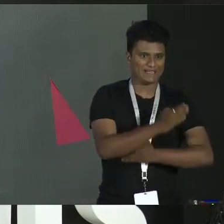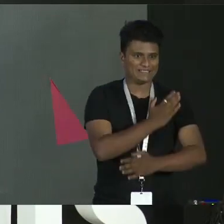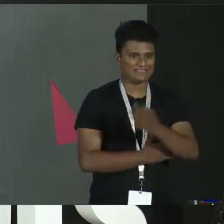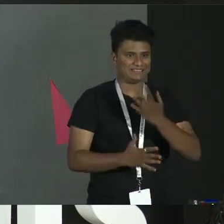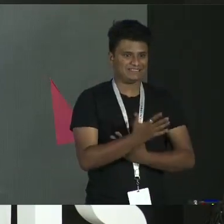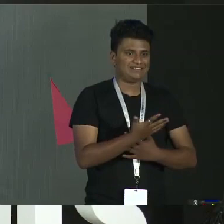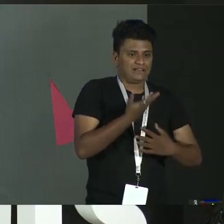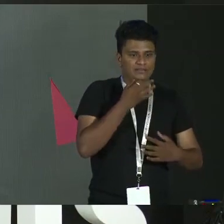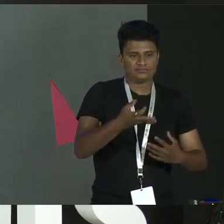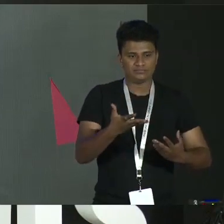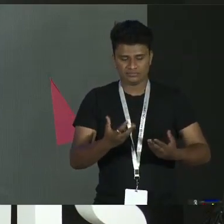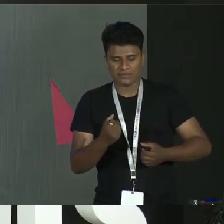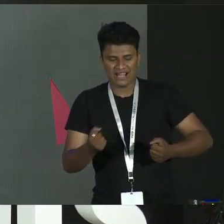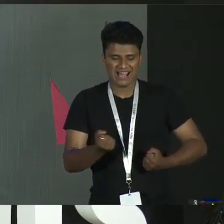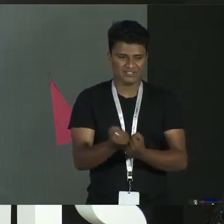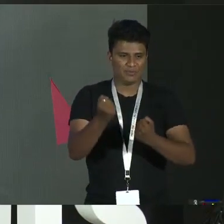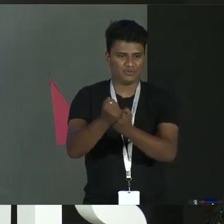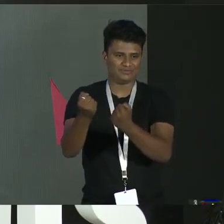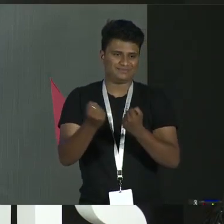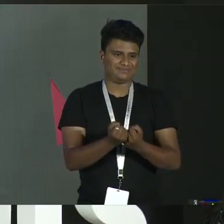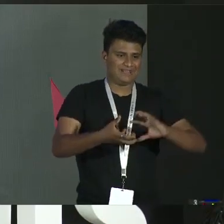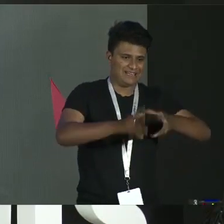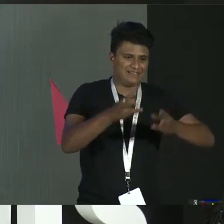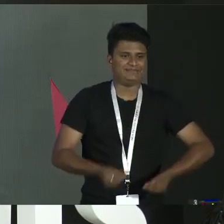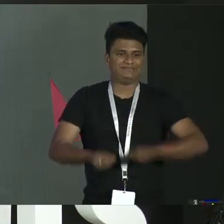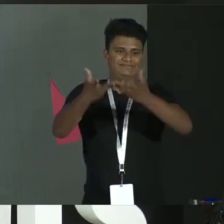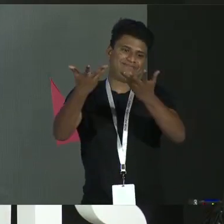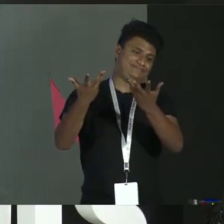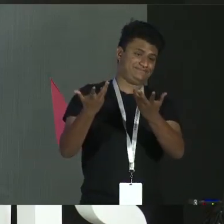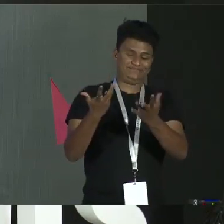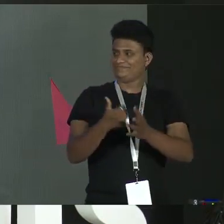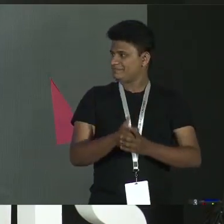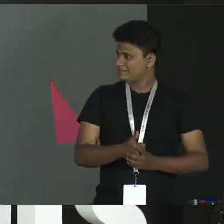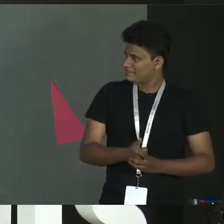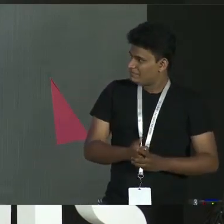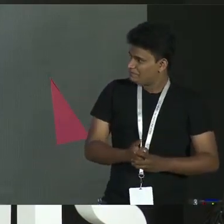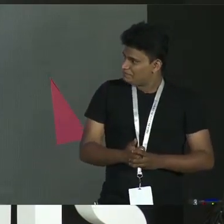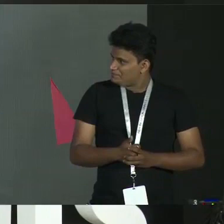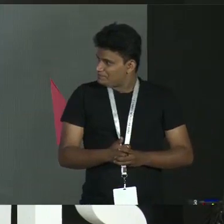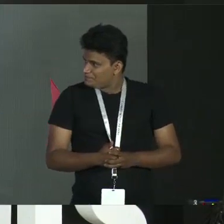taking your path and reaching your career goals and future plans.